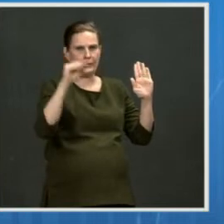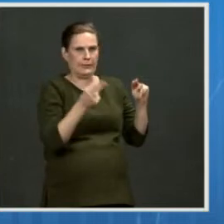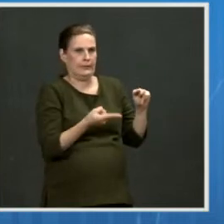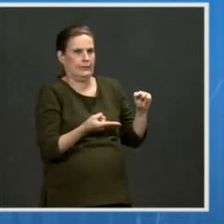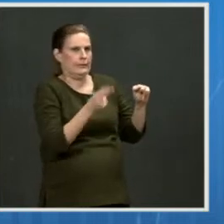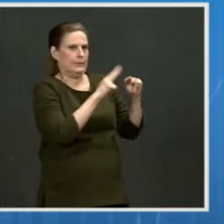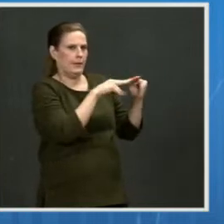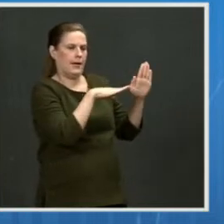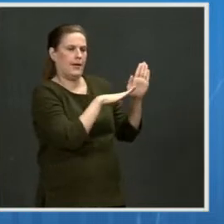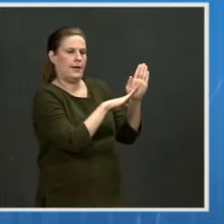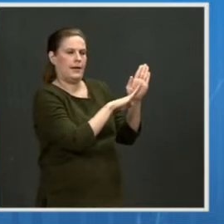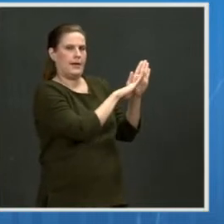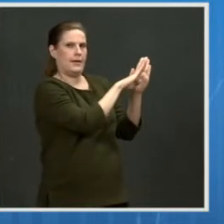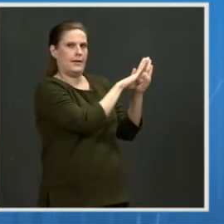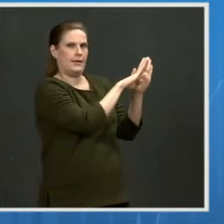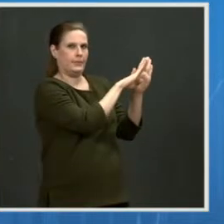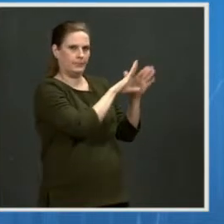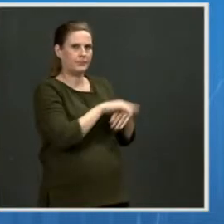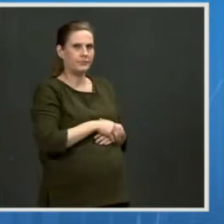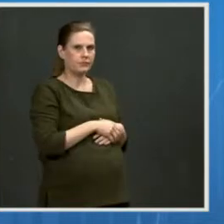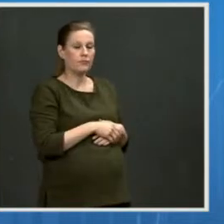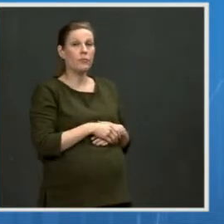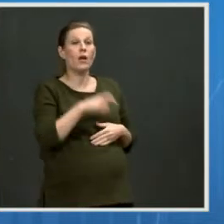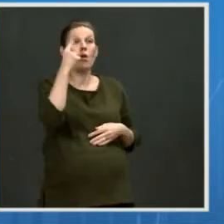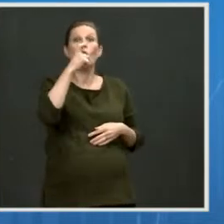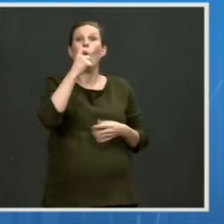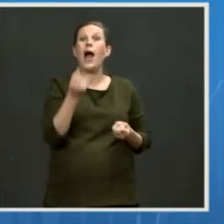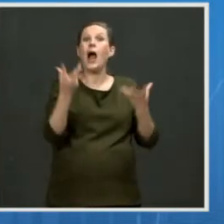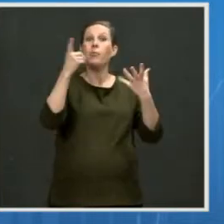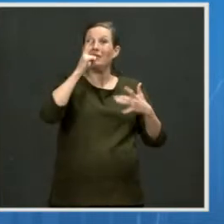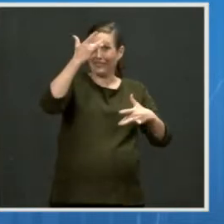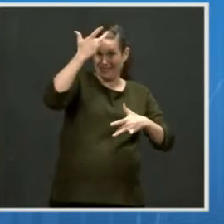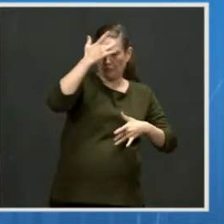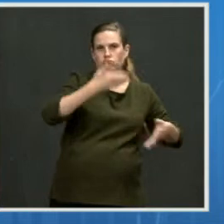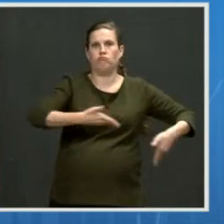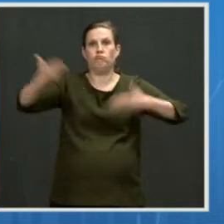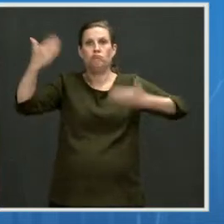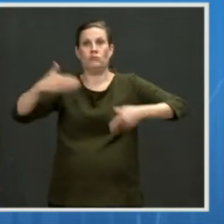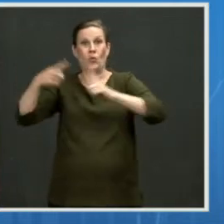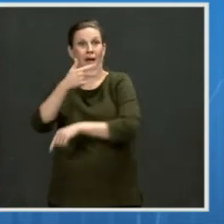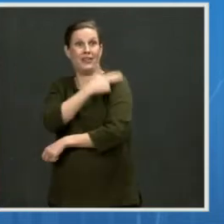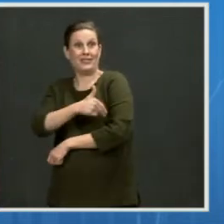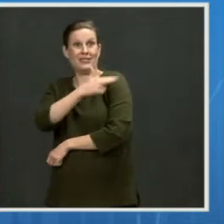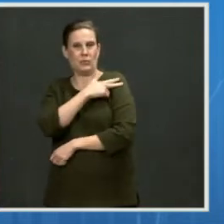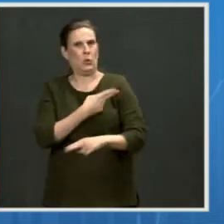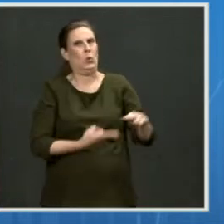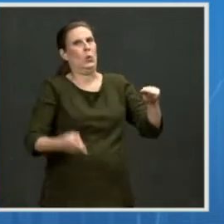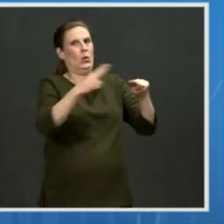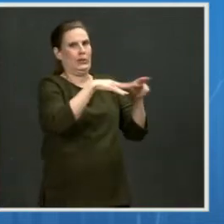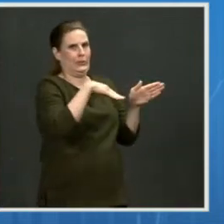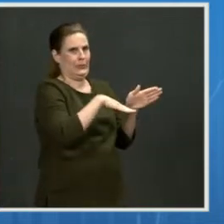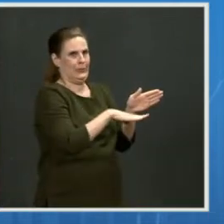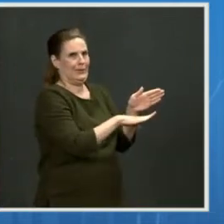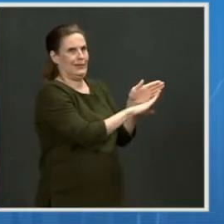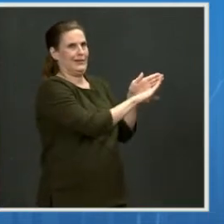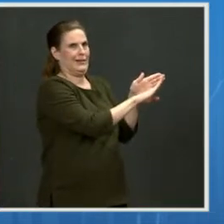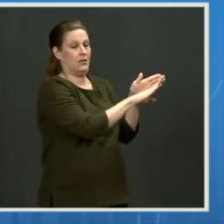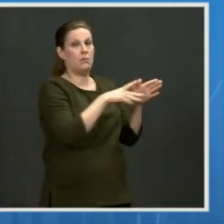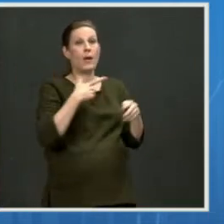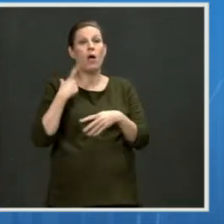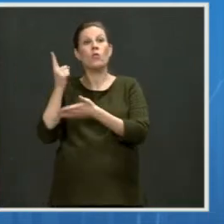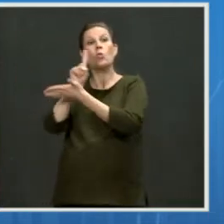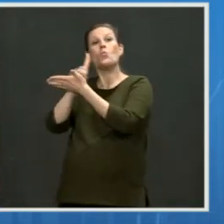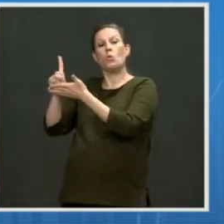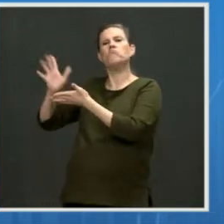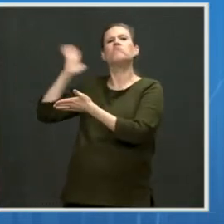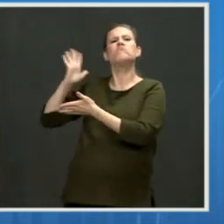prior. Hospitalizations also continue to increase. The most recent 7-day average, about 4,900 admissions per